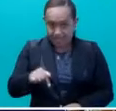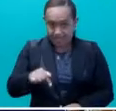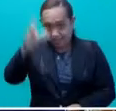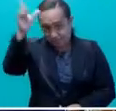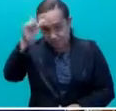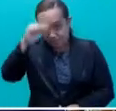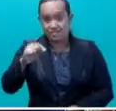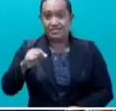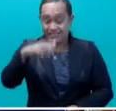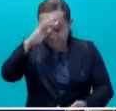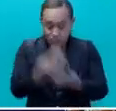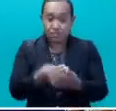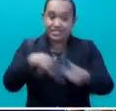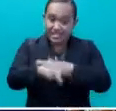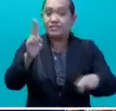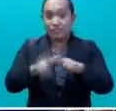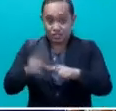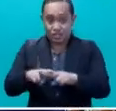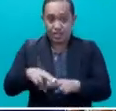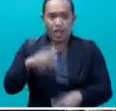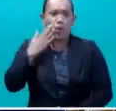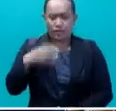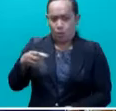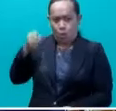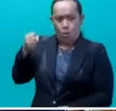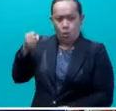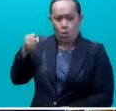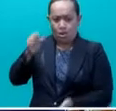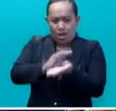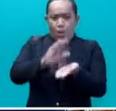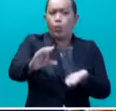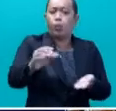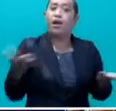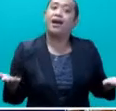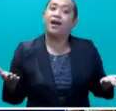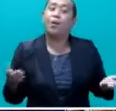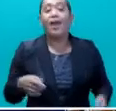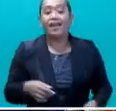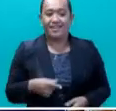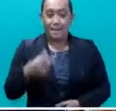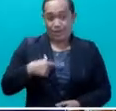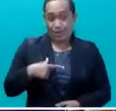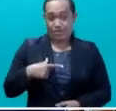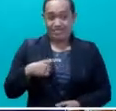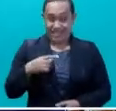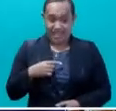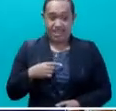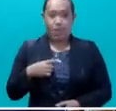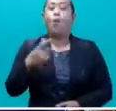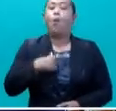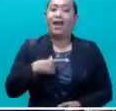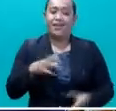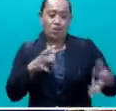Fijian students. And now they are withholding the grant just because there's conflict of interest. They are linked to the Fiji First